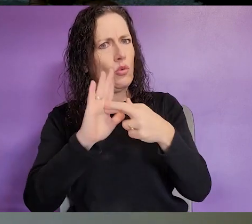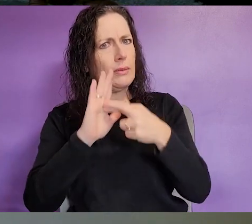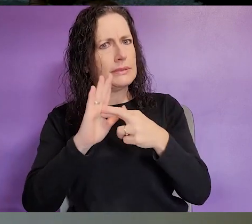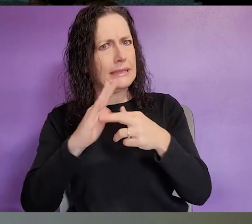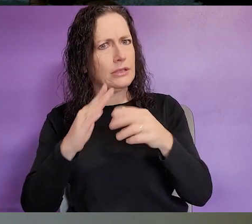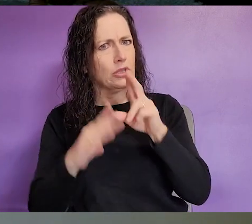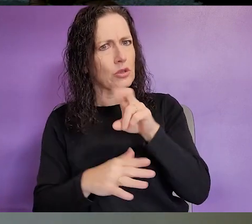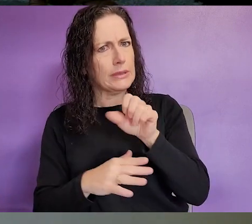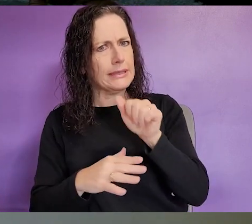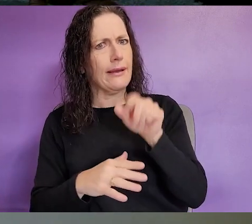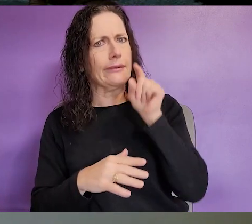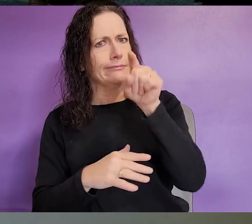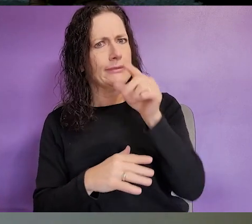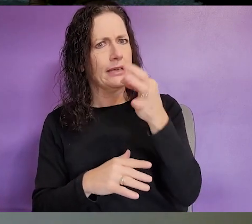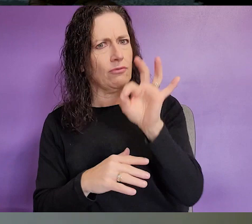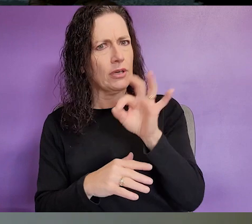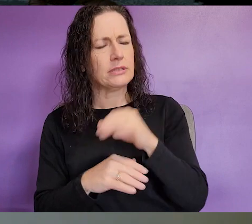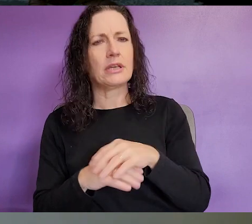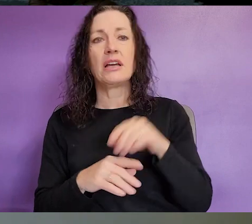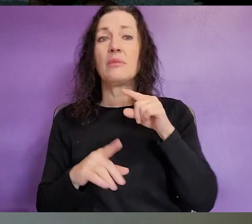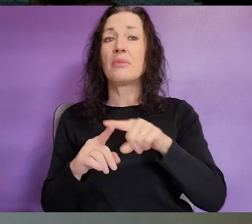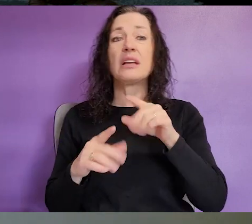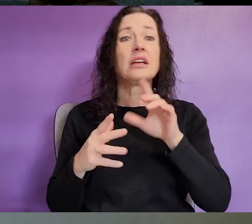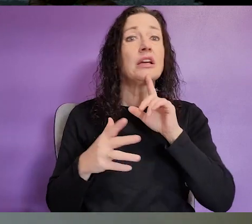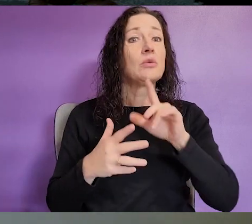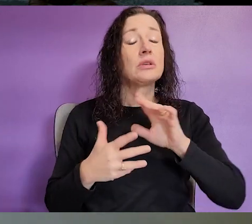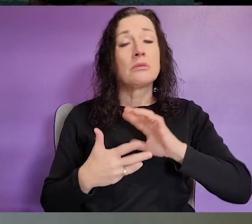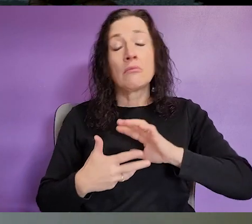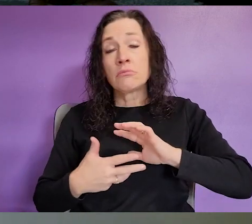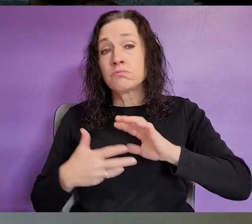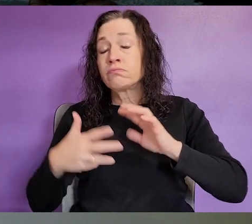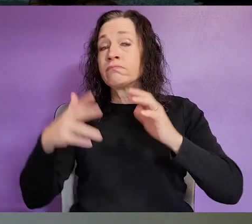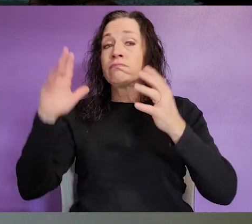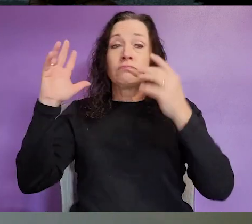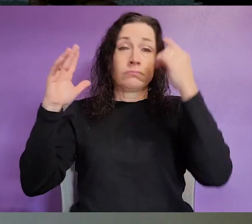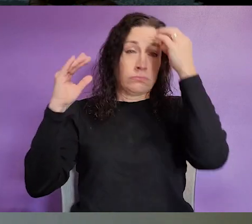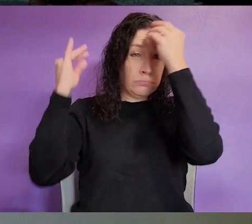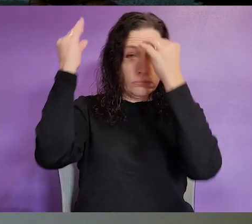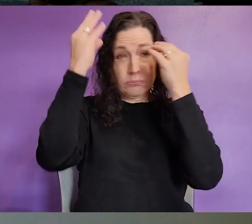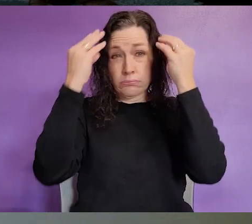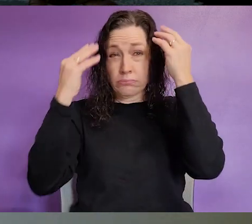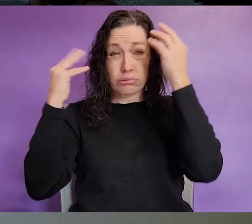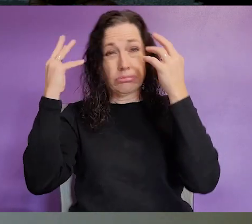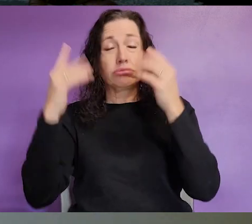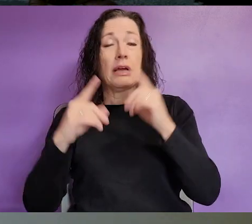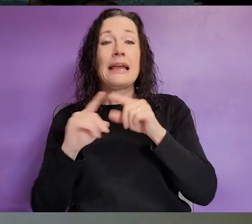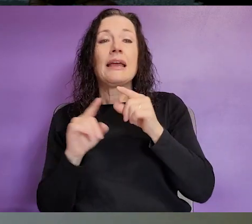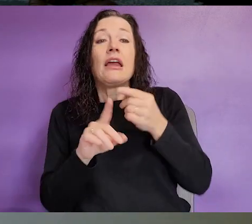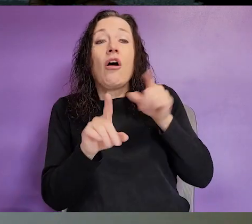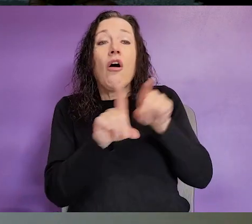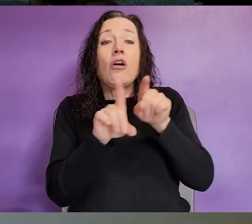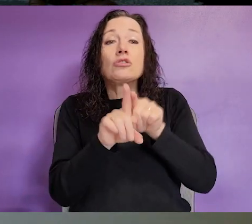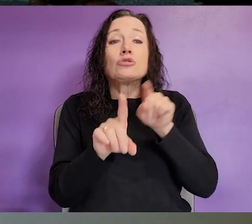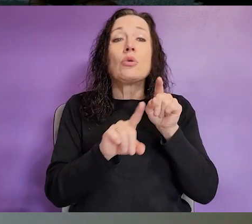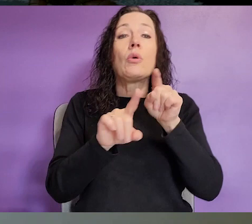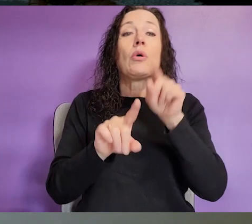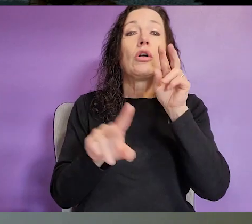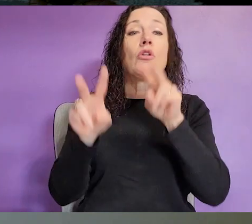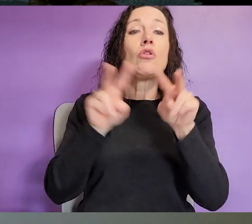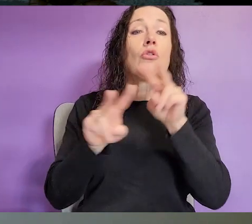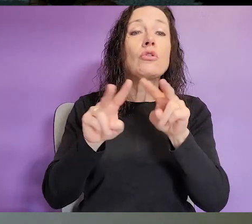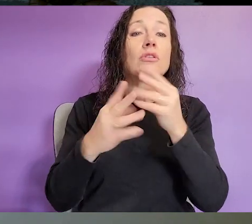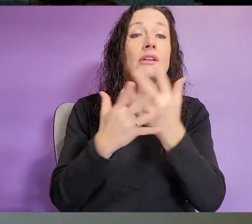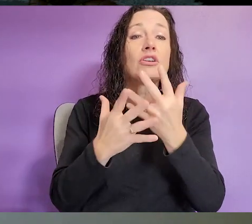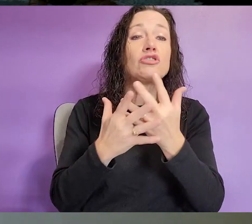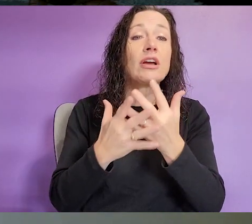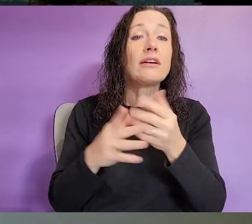He was so deranged that he even went and visited, had a little tour of the jail, the prison he